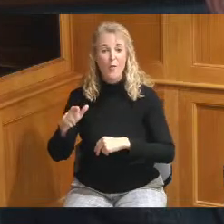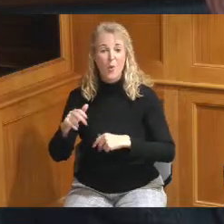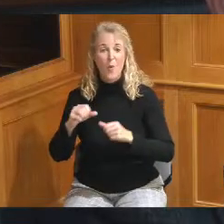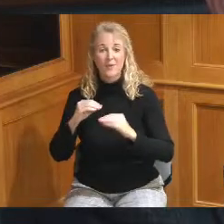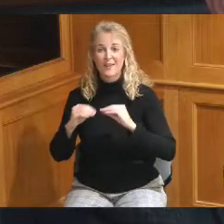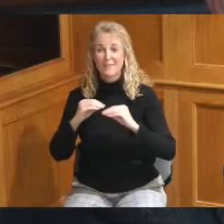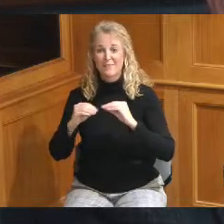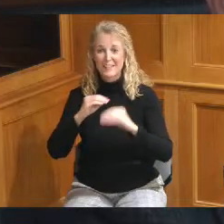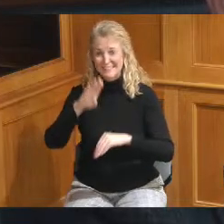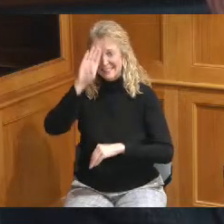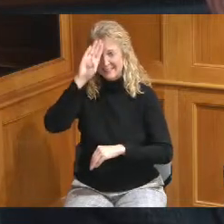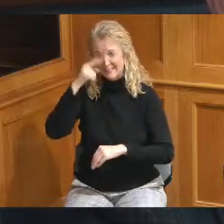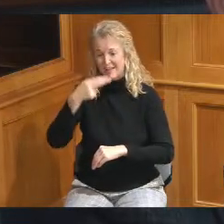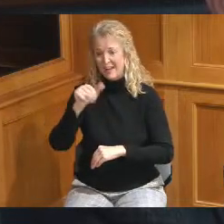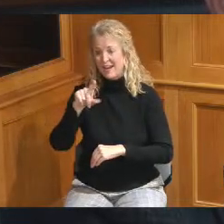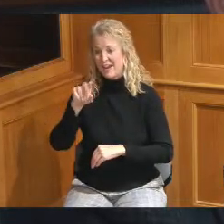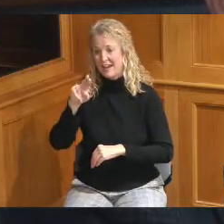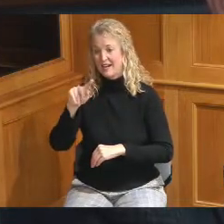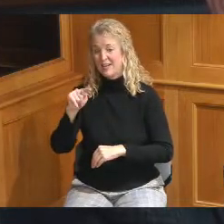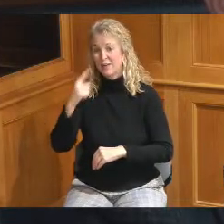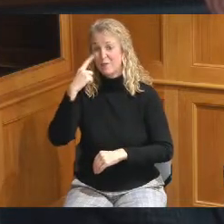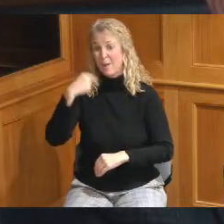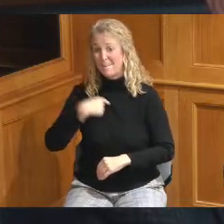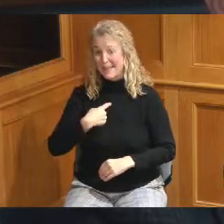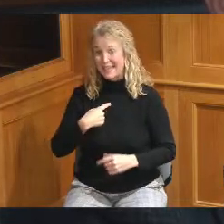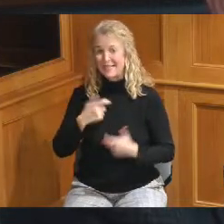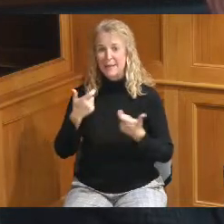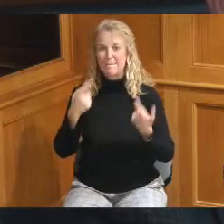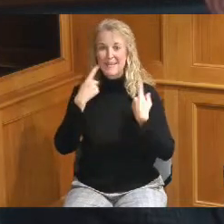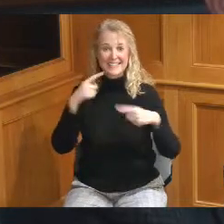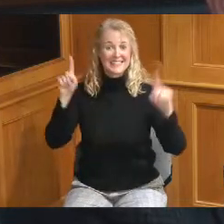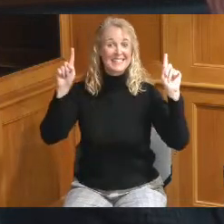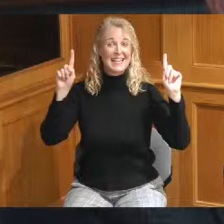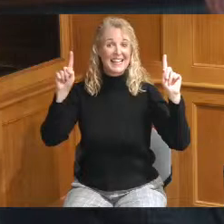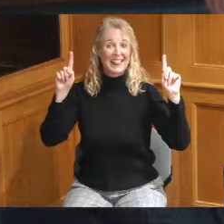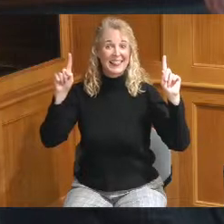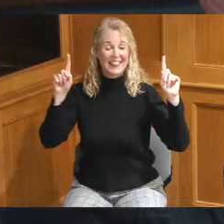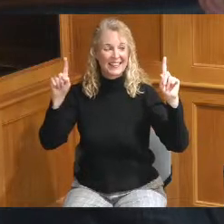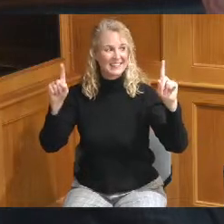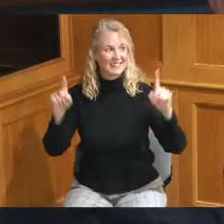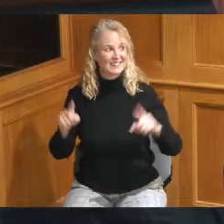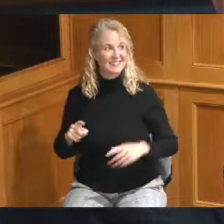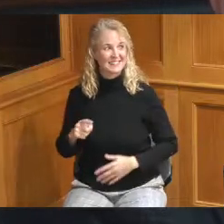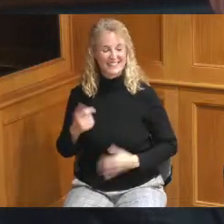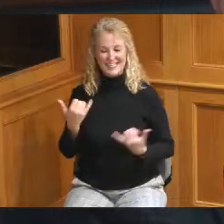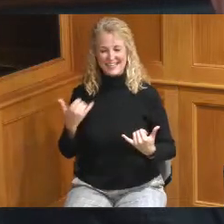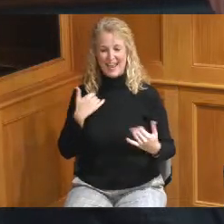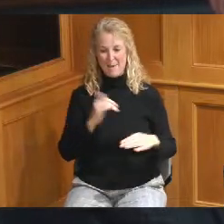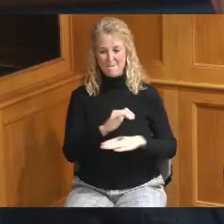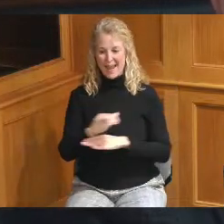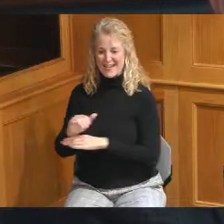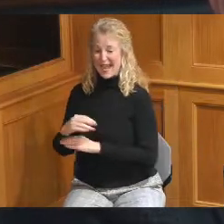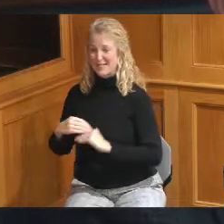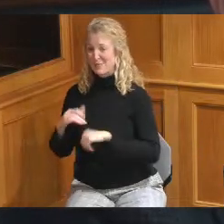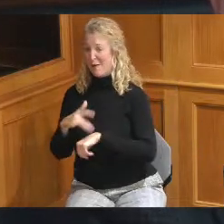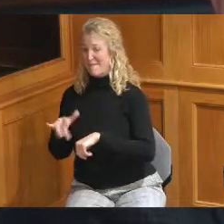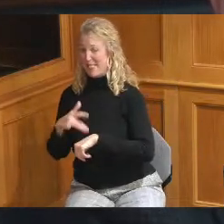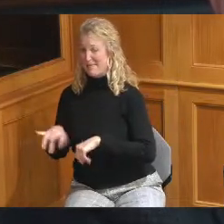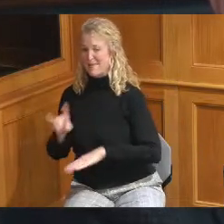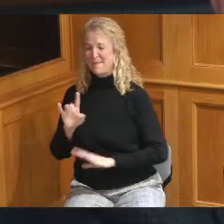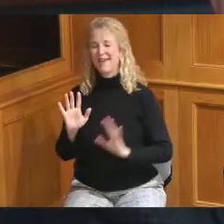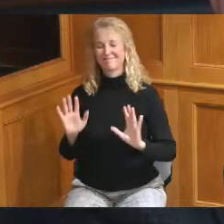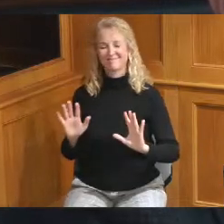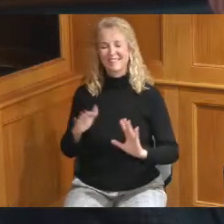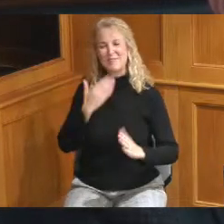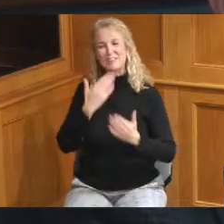want to announce that it was, for me, a big deal because now I'm not doing it anymore and I'll have my nights free. Yeah, it